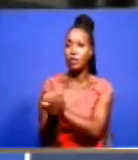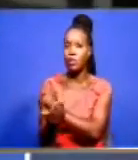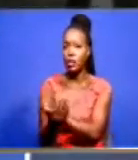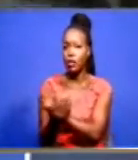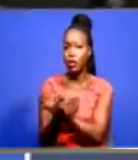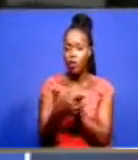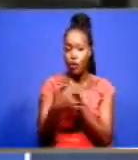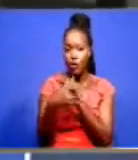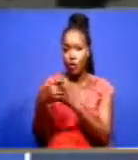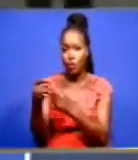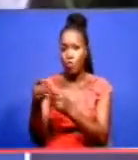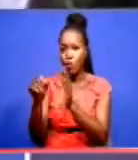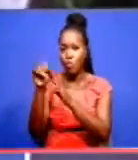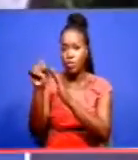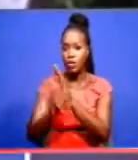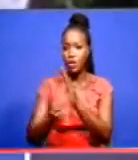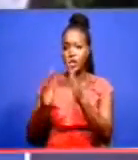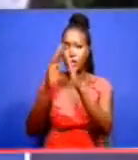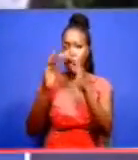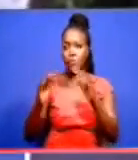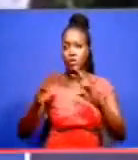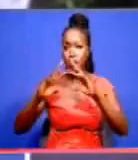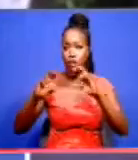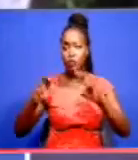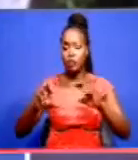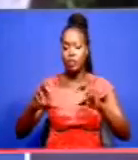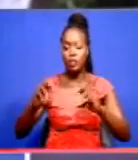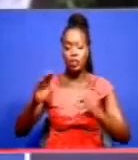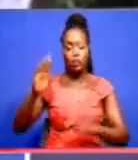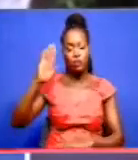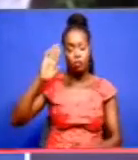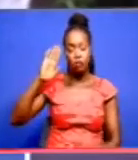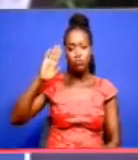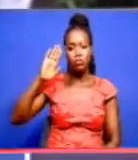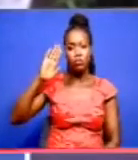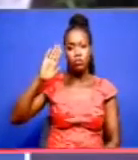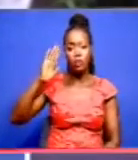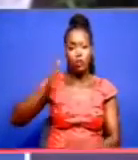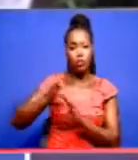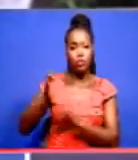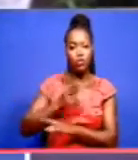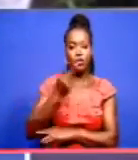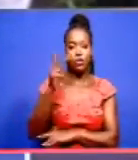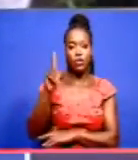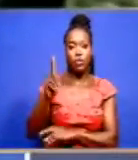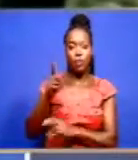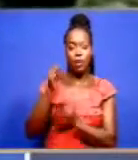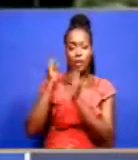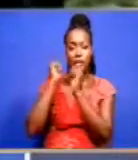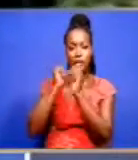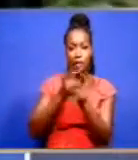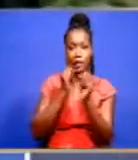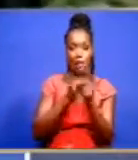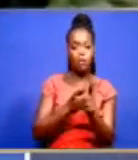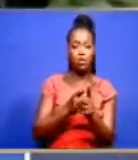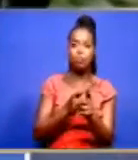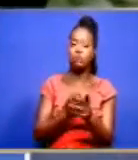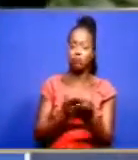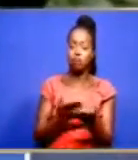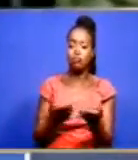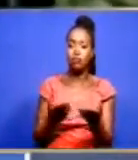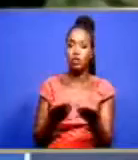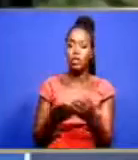State House Nairobi, where she inspected a guard of honor before being accorded a 21-gun salute. The two leaders